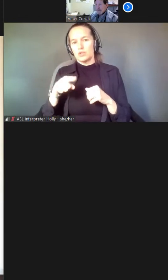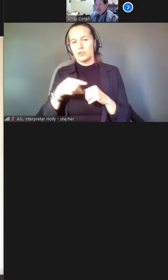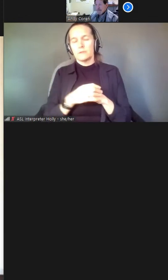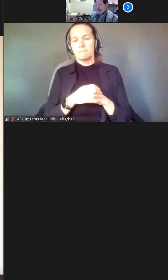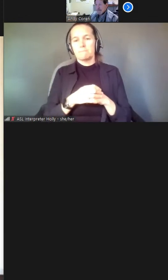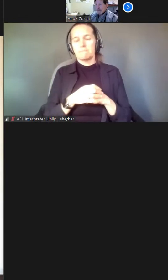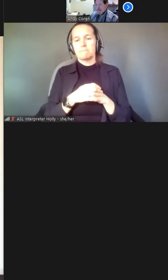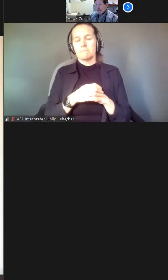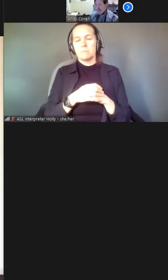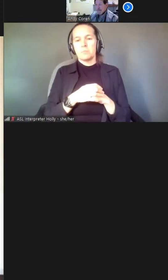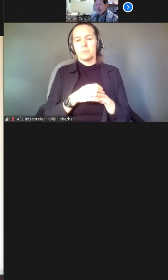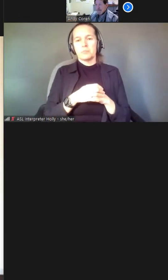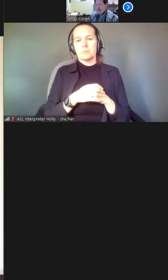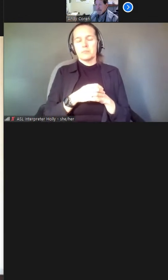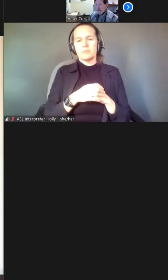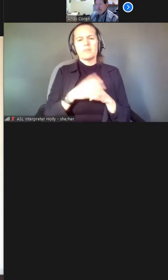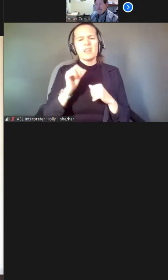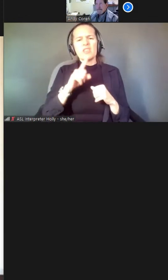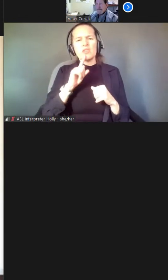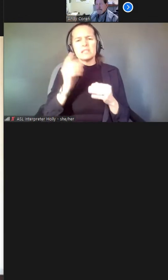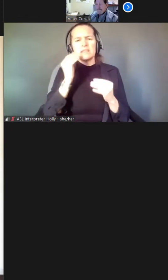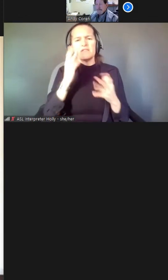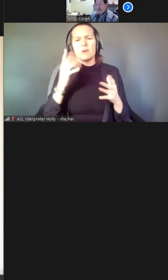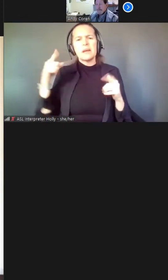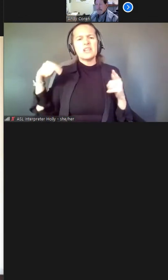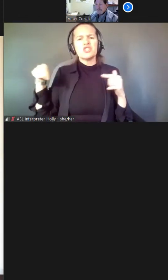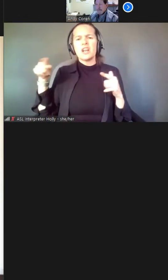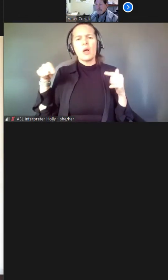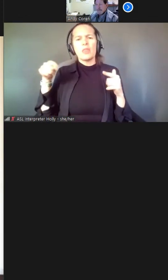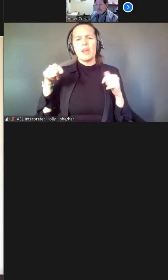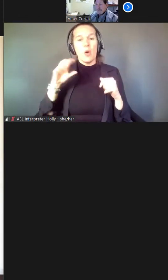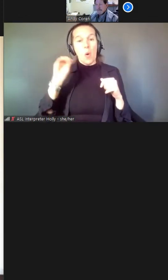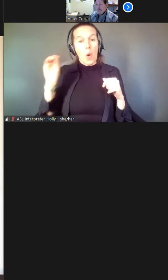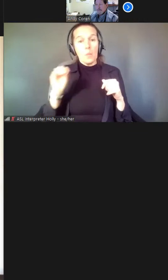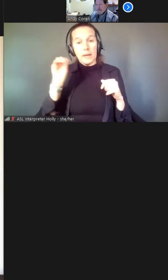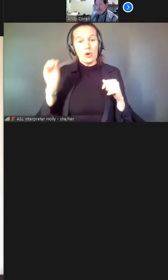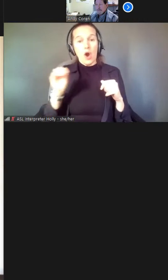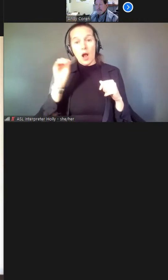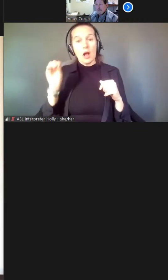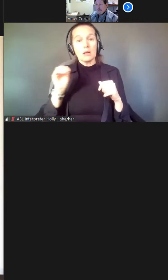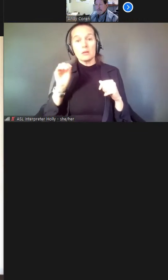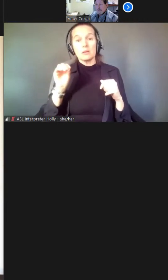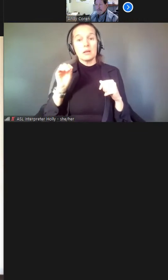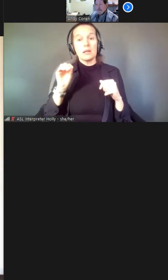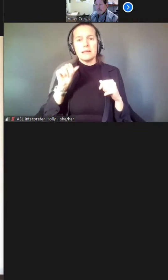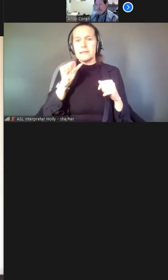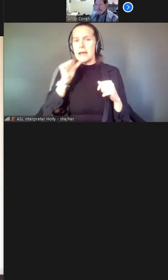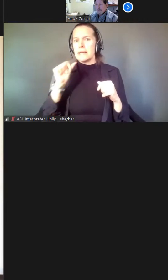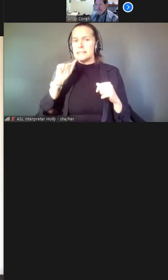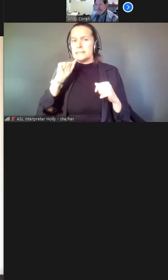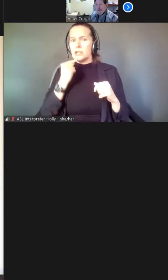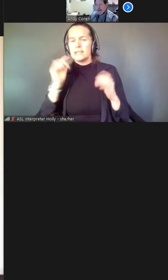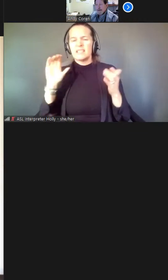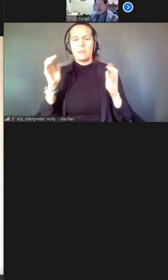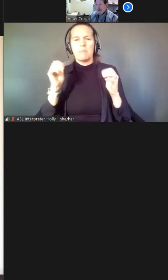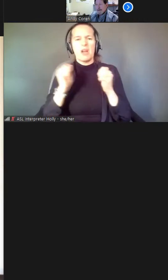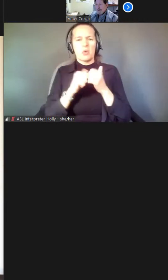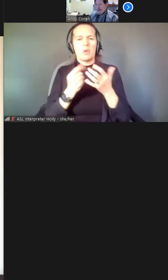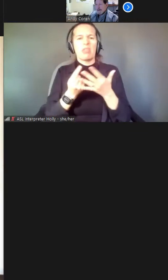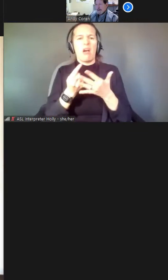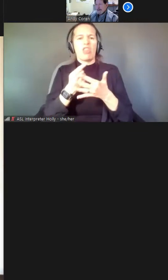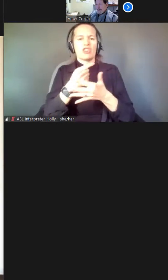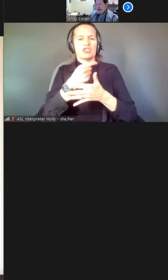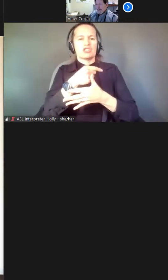There's information circulating that the variant Omicron is not serious as the other variants because